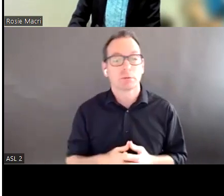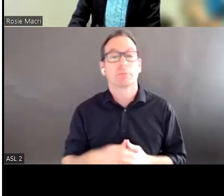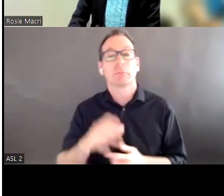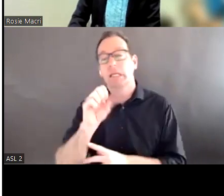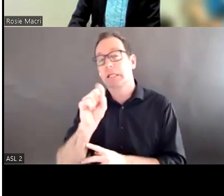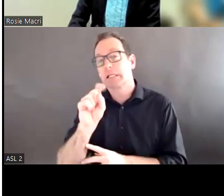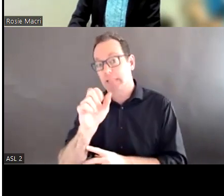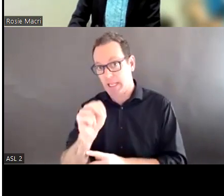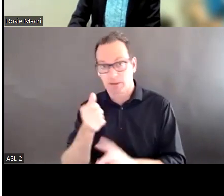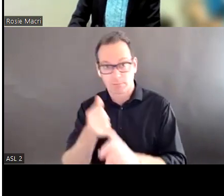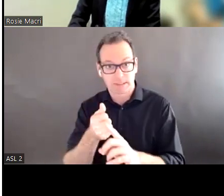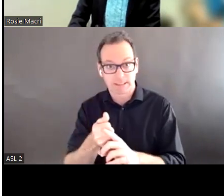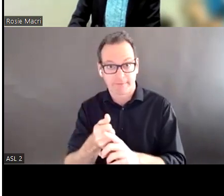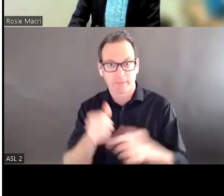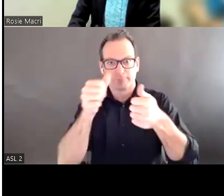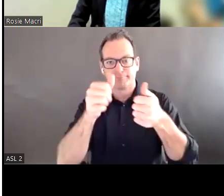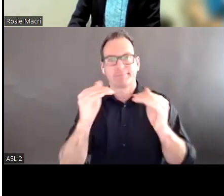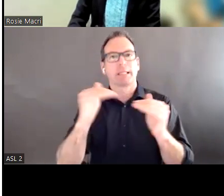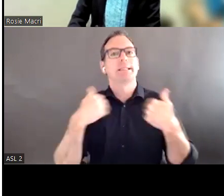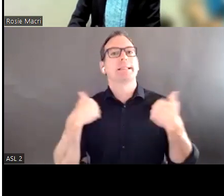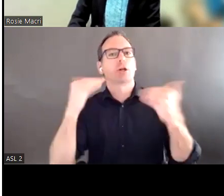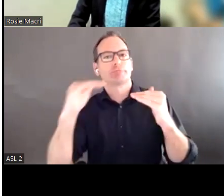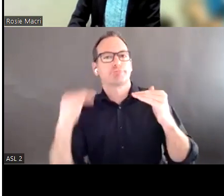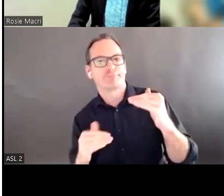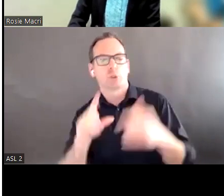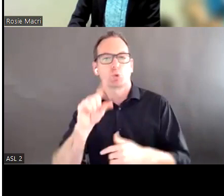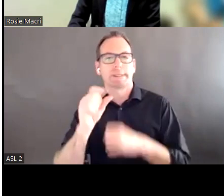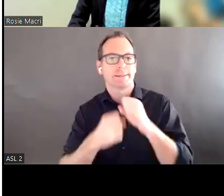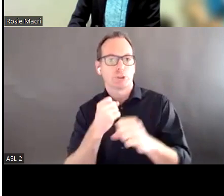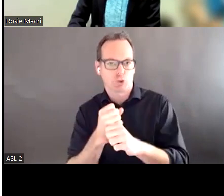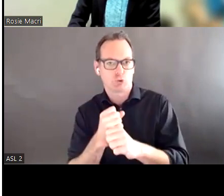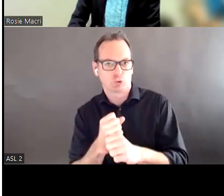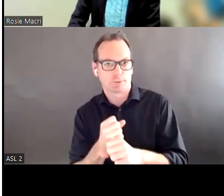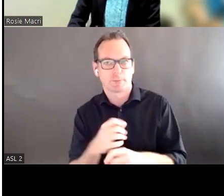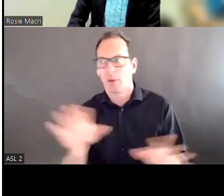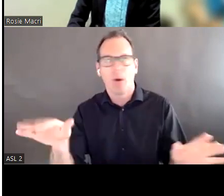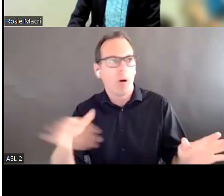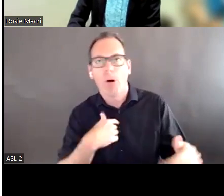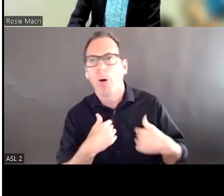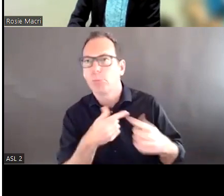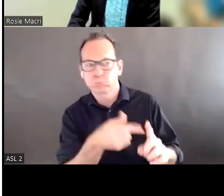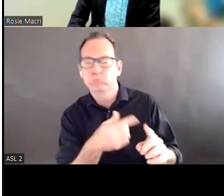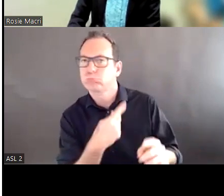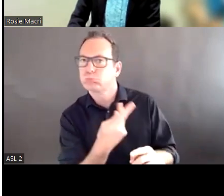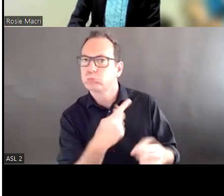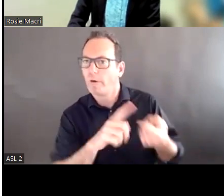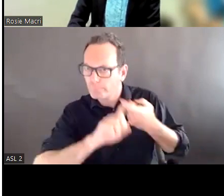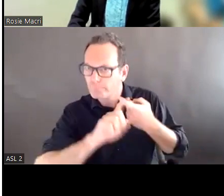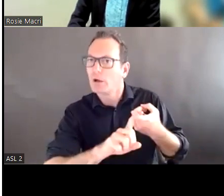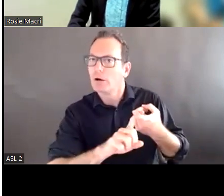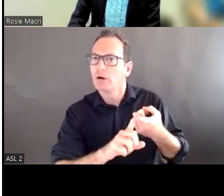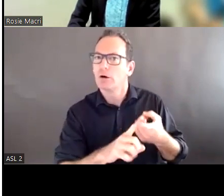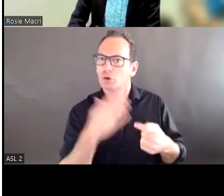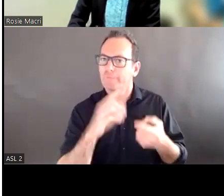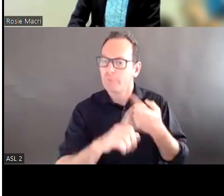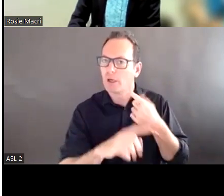approximately 20 years Anne's junior. He shares that he is Anne's good friend. They've known each other for